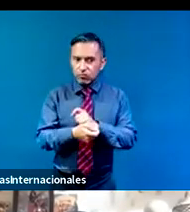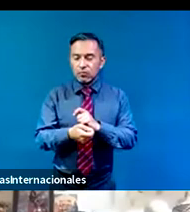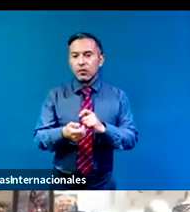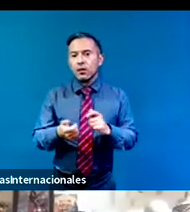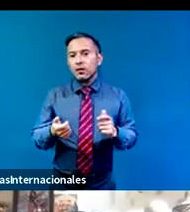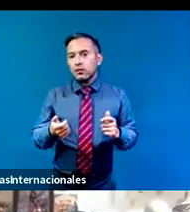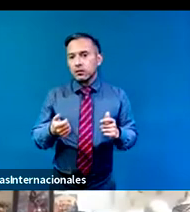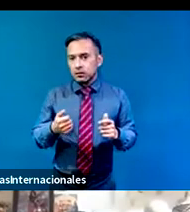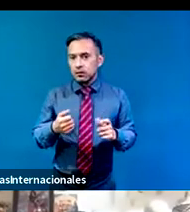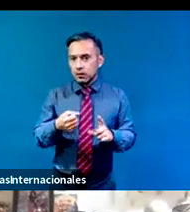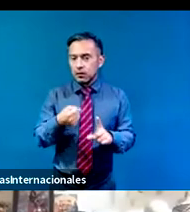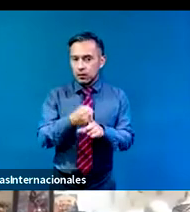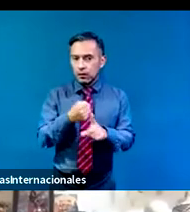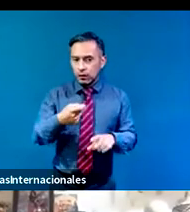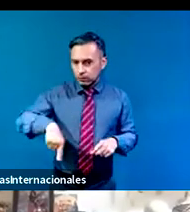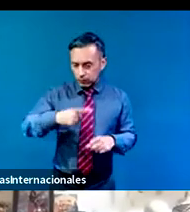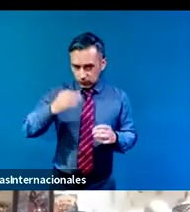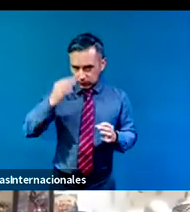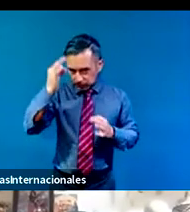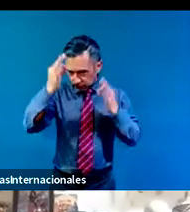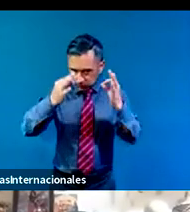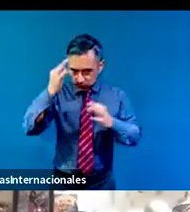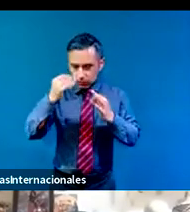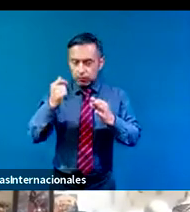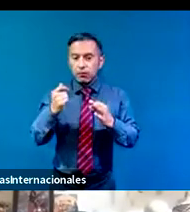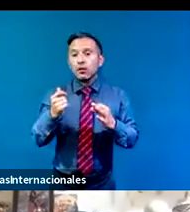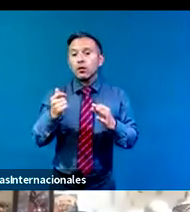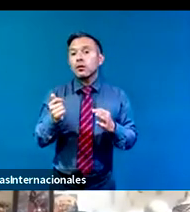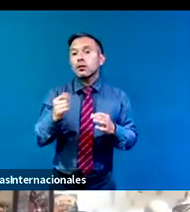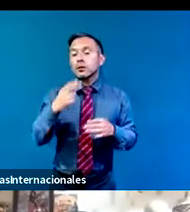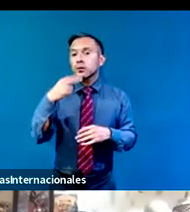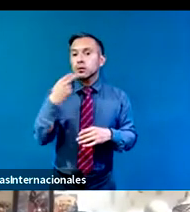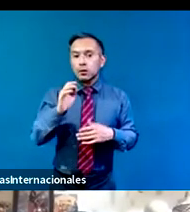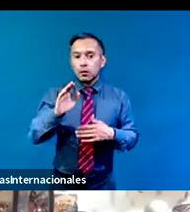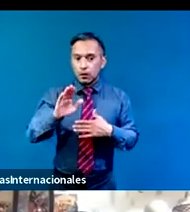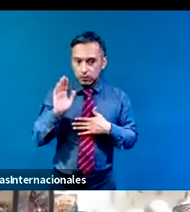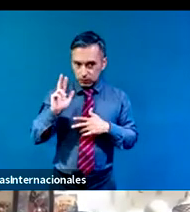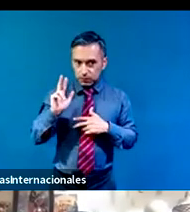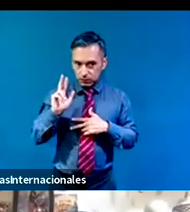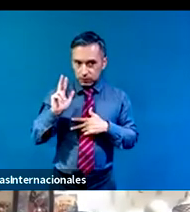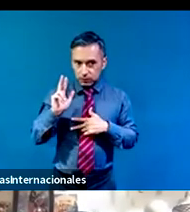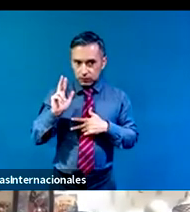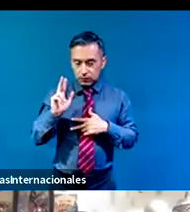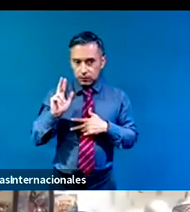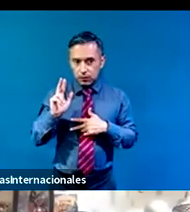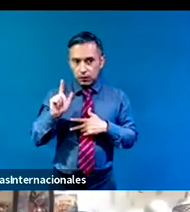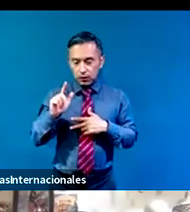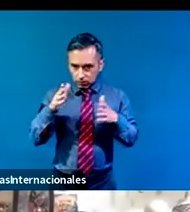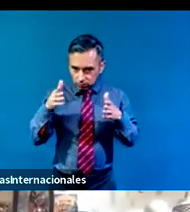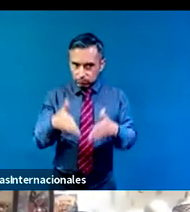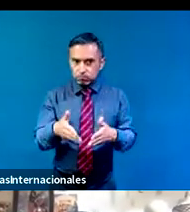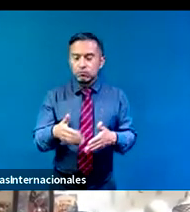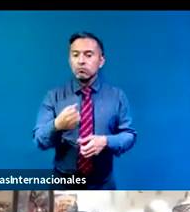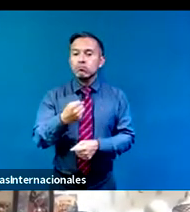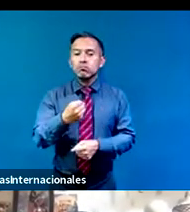commitment that reflects a local and or regional approach. And that leads to the third